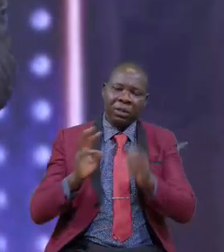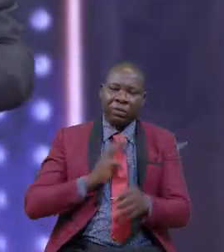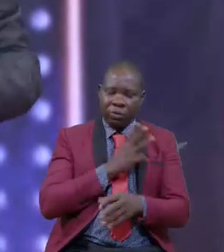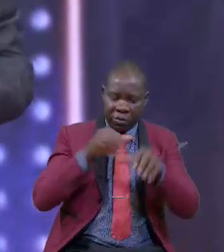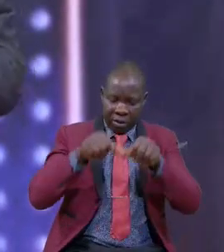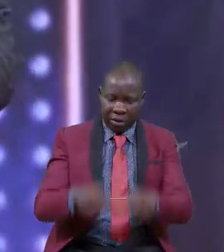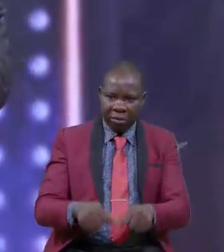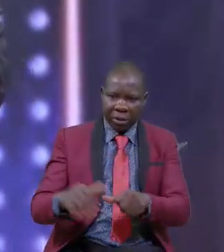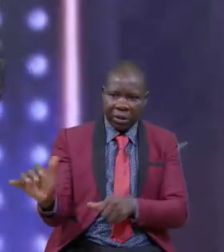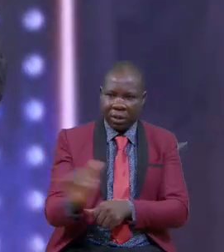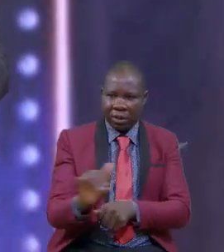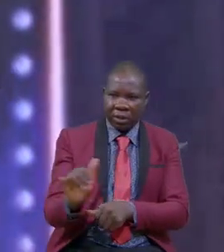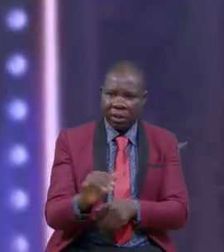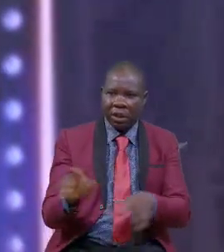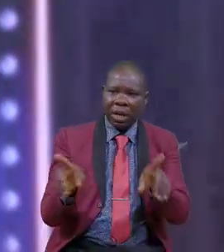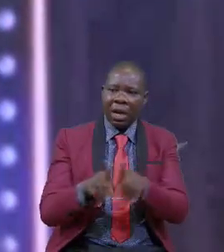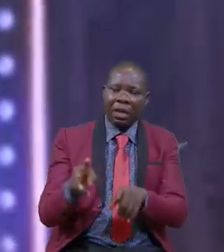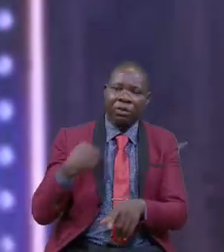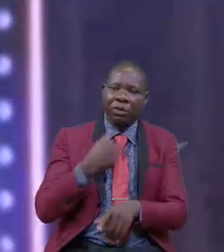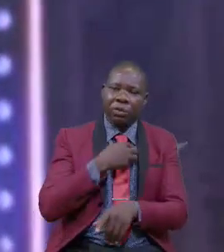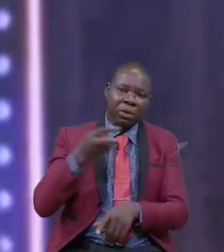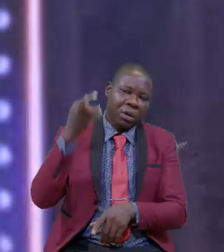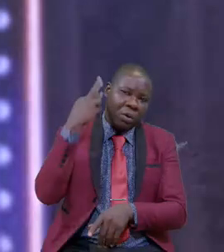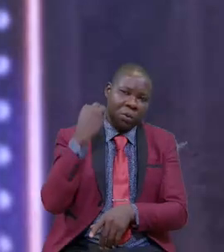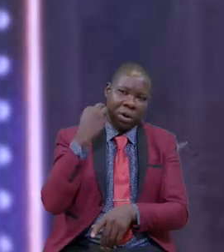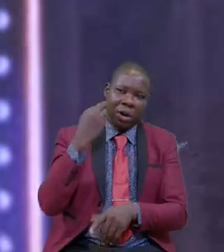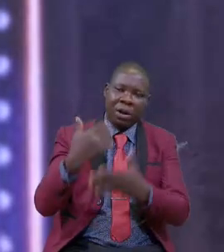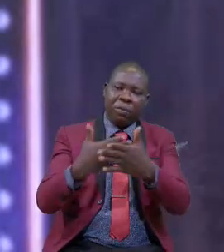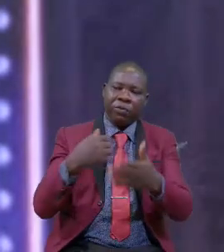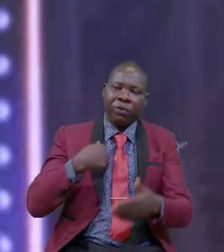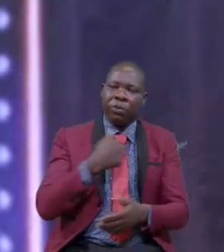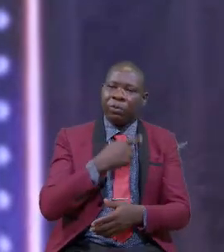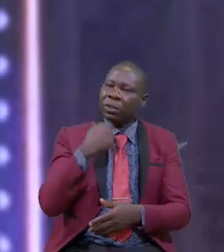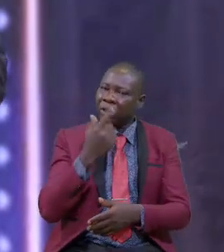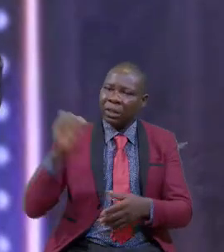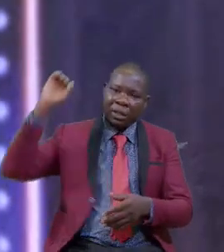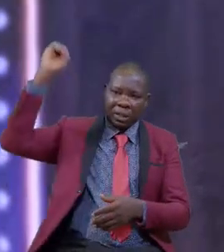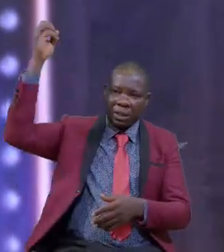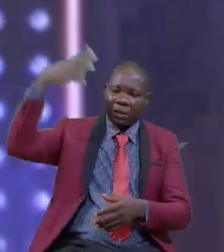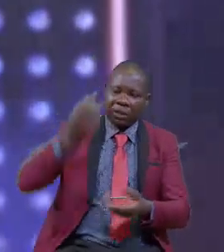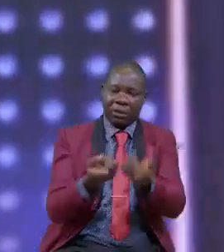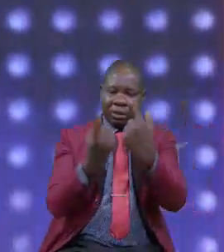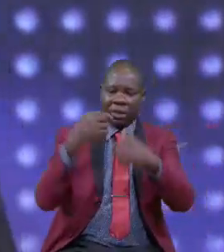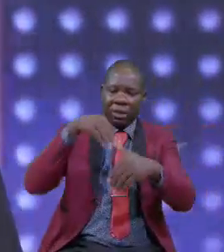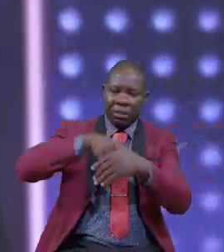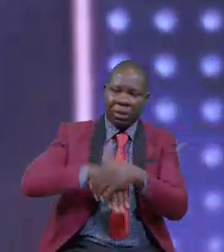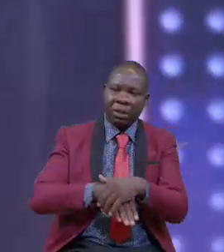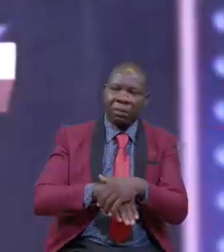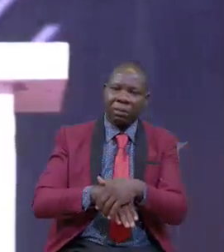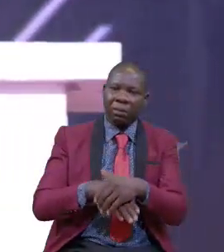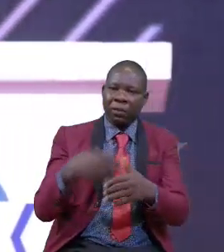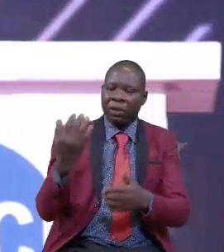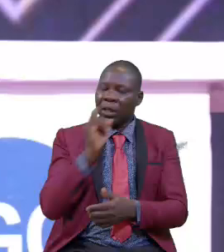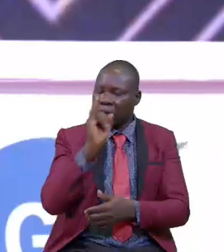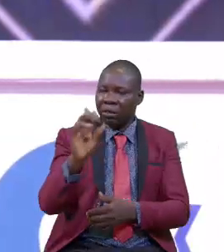same as we were before we said grace came in, there is no evidence, but there must